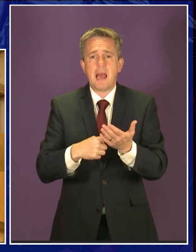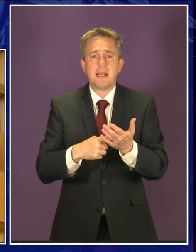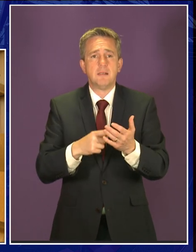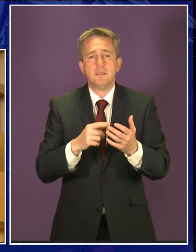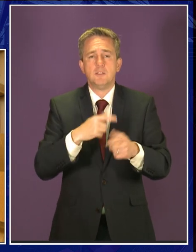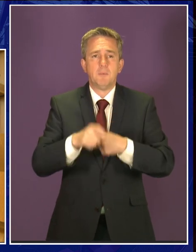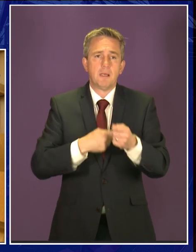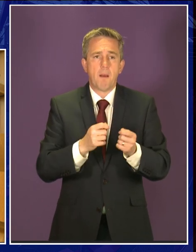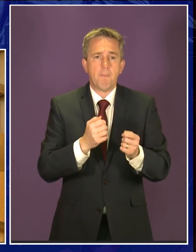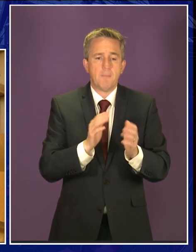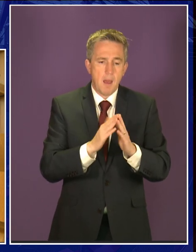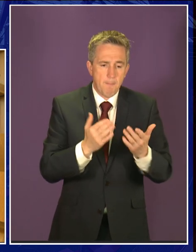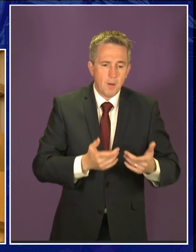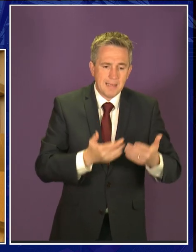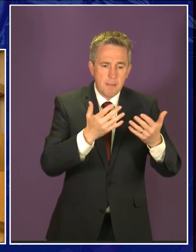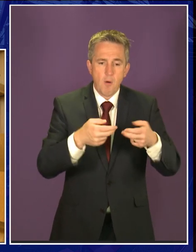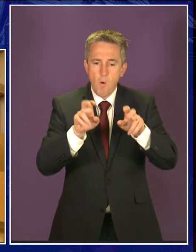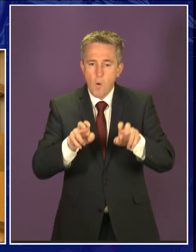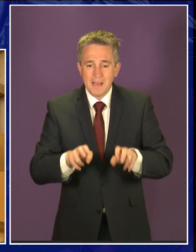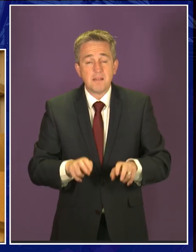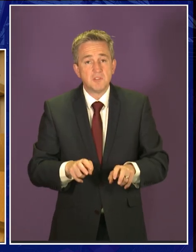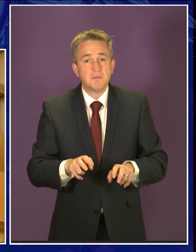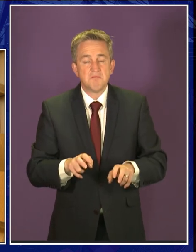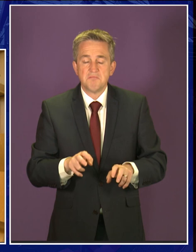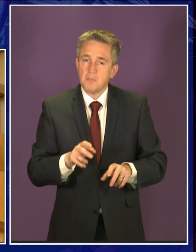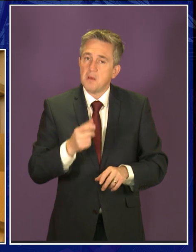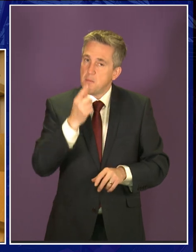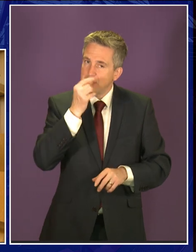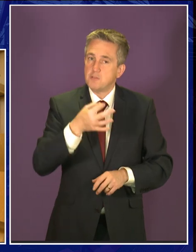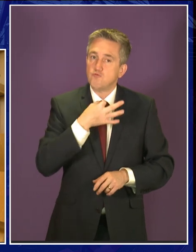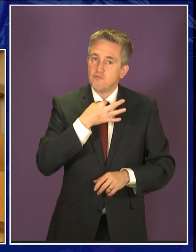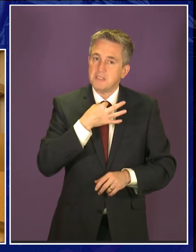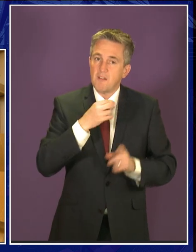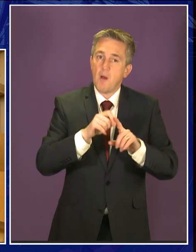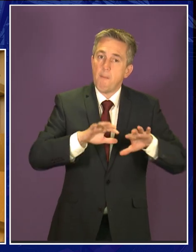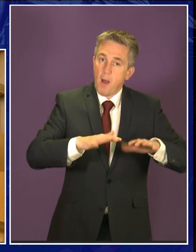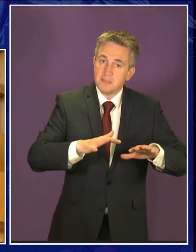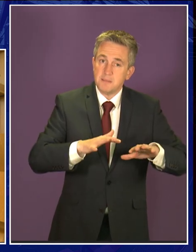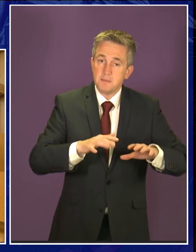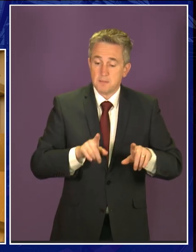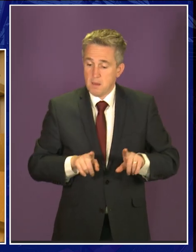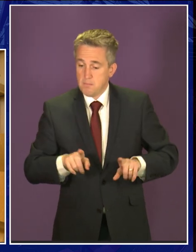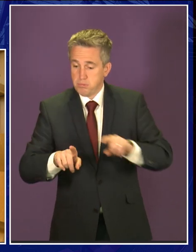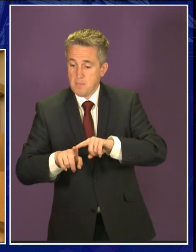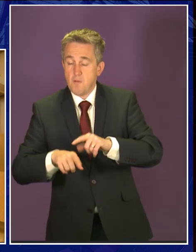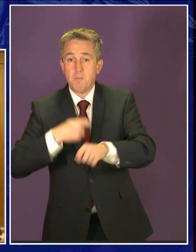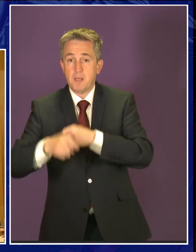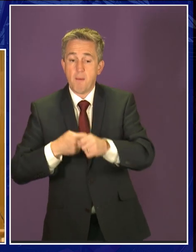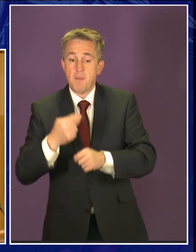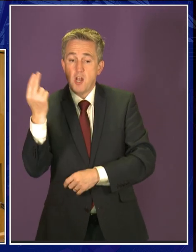a bookkeeper or an accountant, you're at risk, slightly at risk of developing Parkinson's. But if you choose to become an